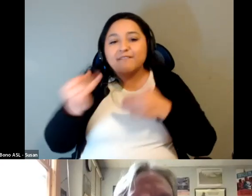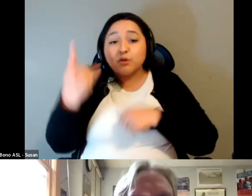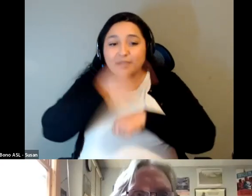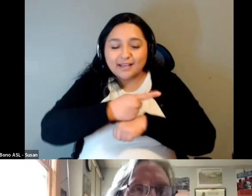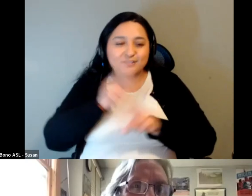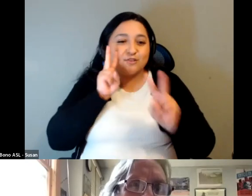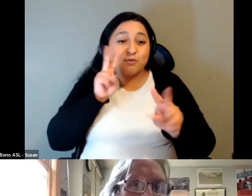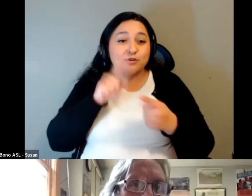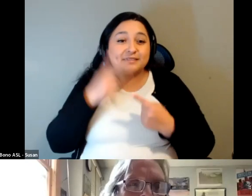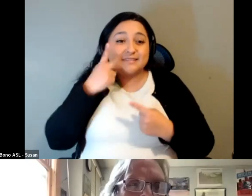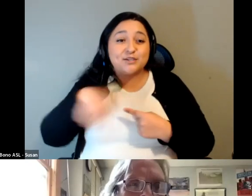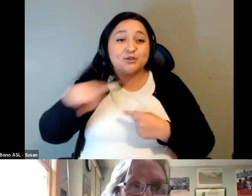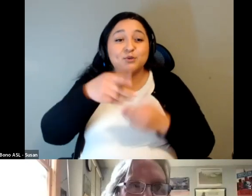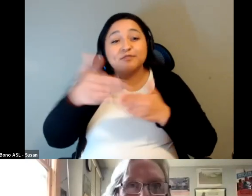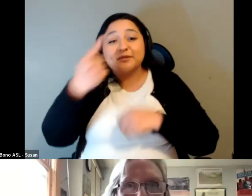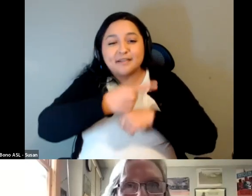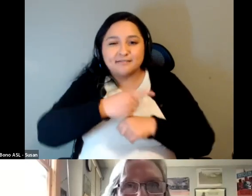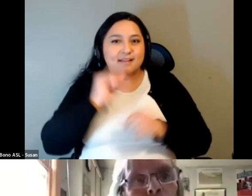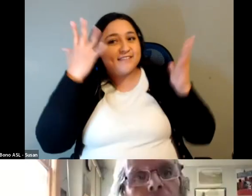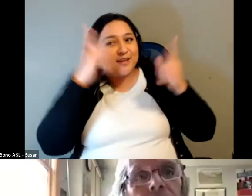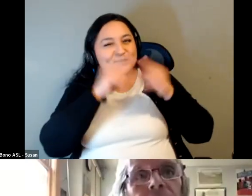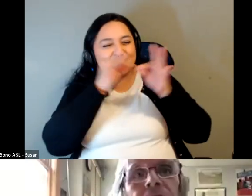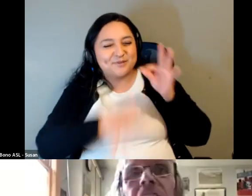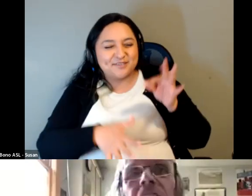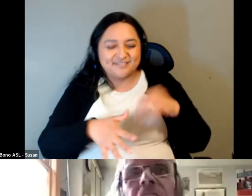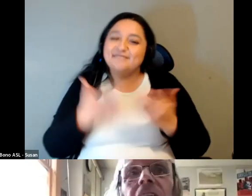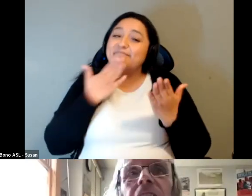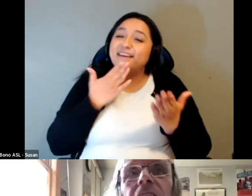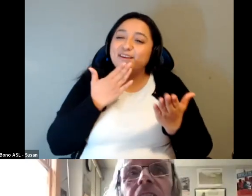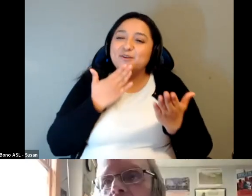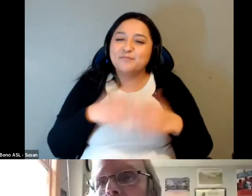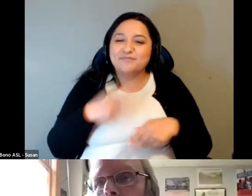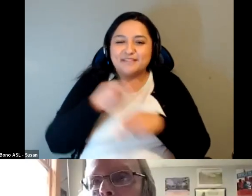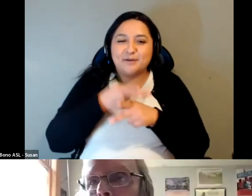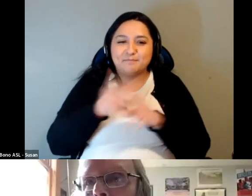Thanks Yay so much. To the interpreters. Thank you. Thank you. Take care.